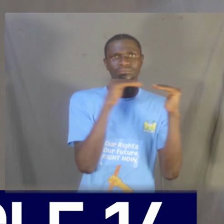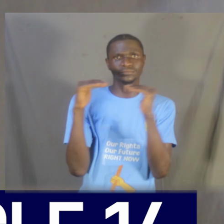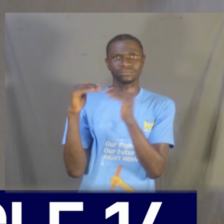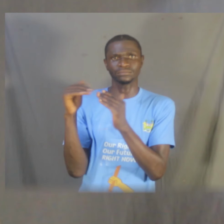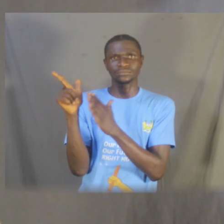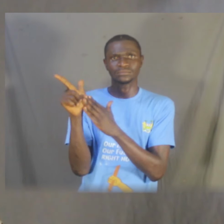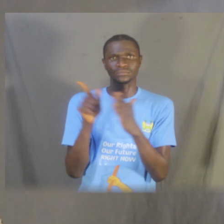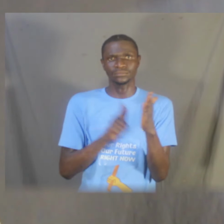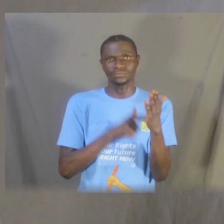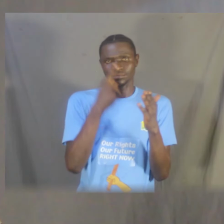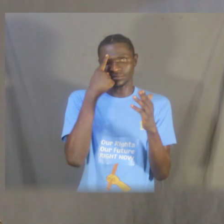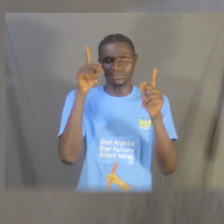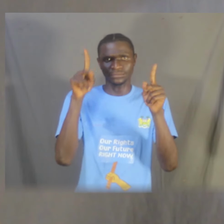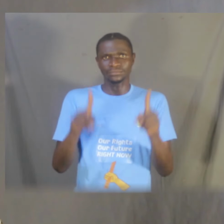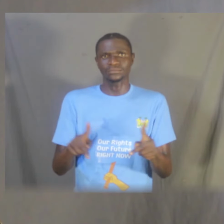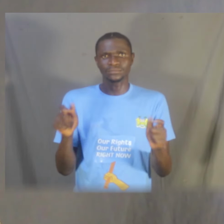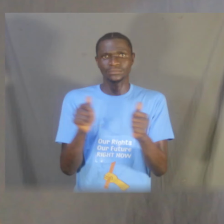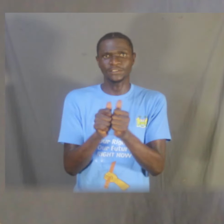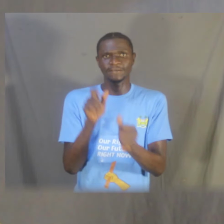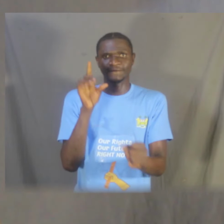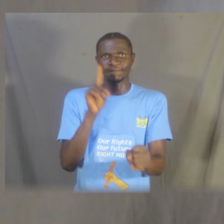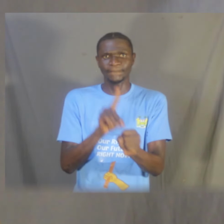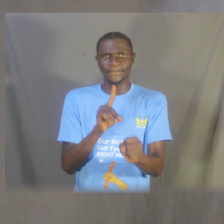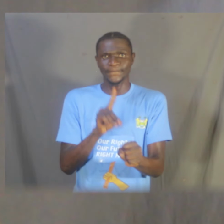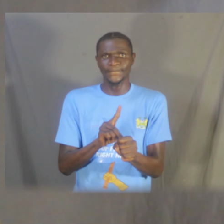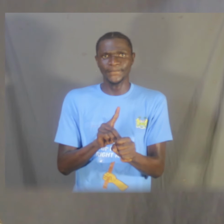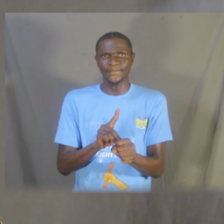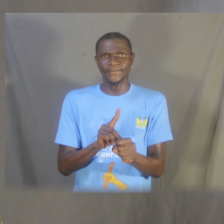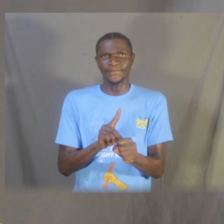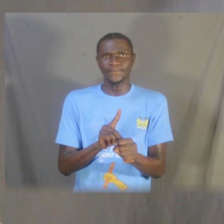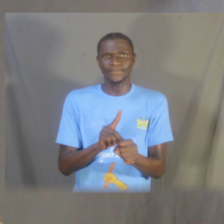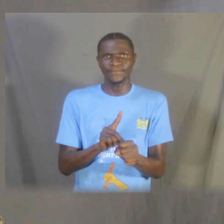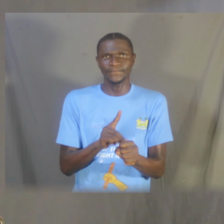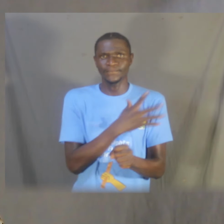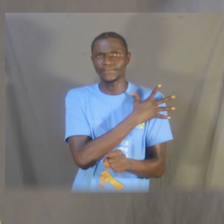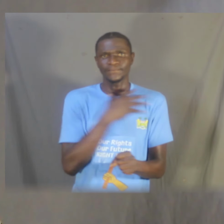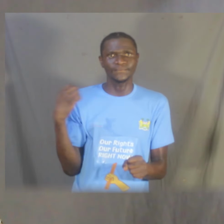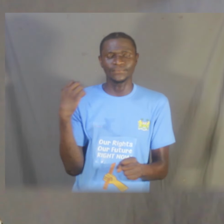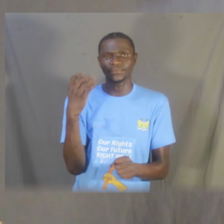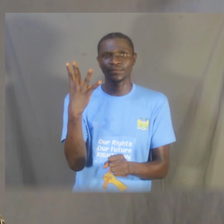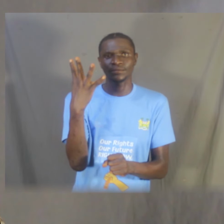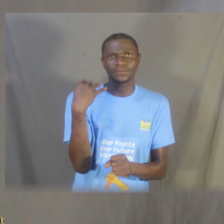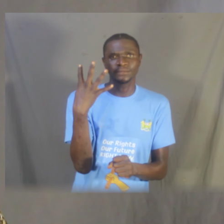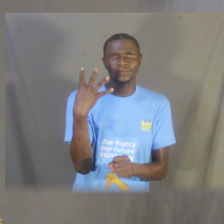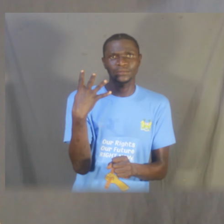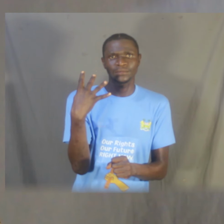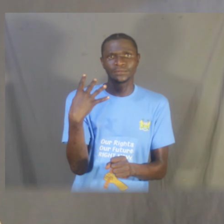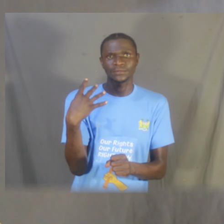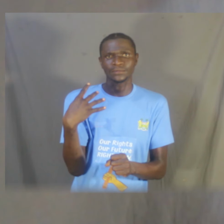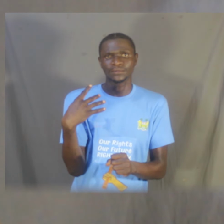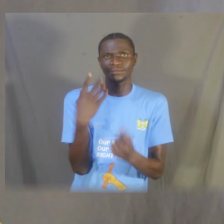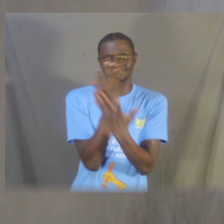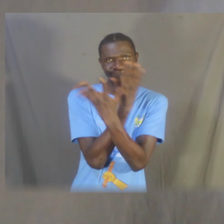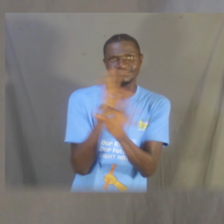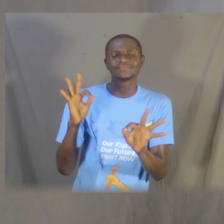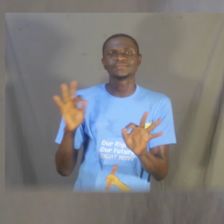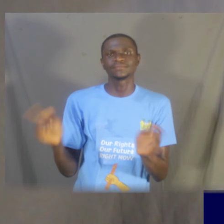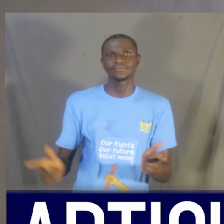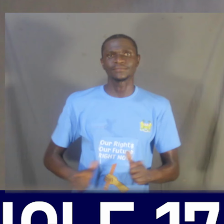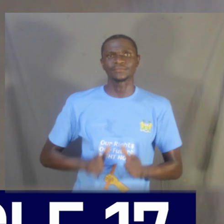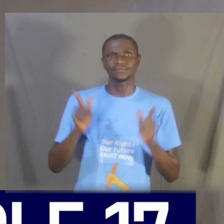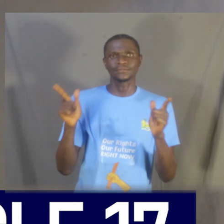and abuse. Requires measures to protect against exploitation, violence, and abuse, with special concern for gender